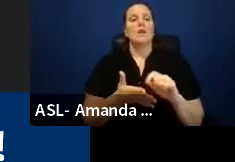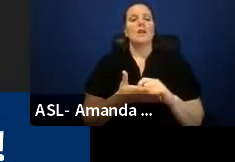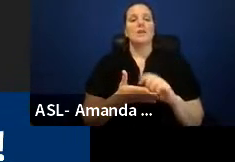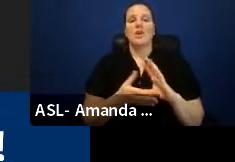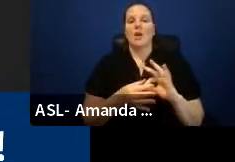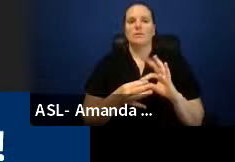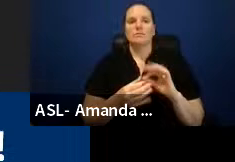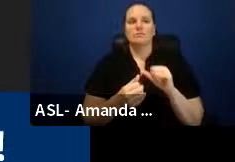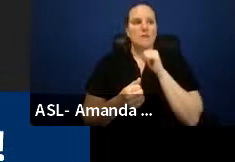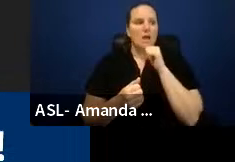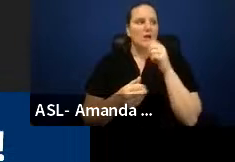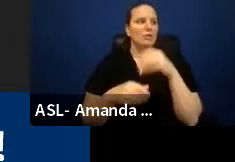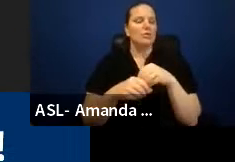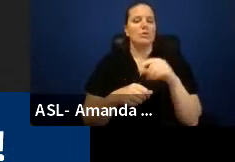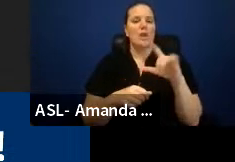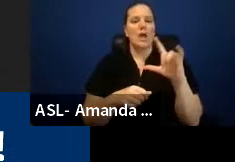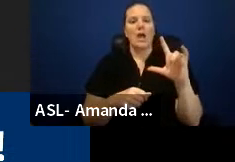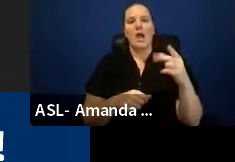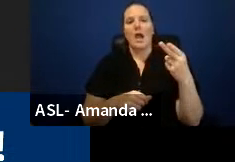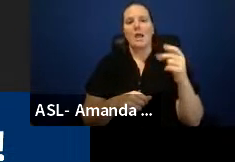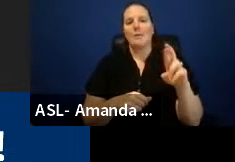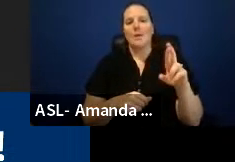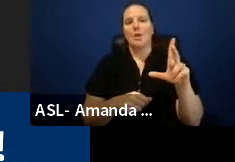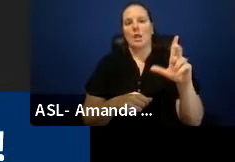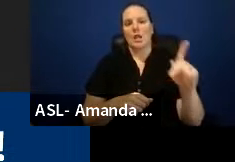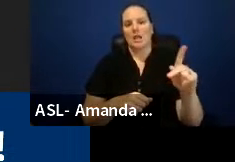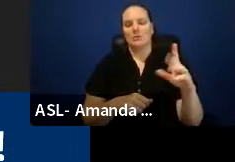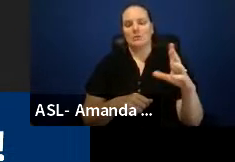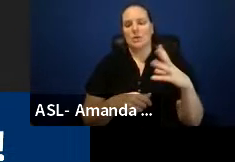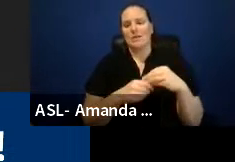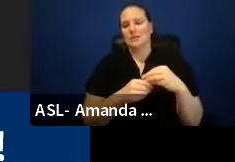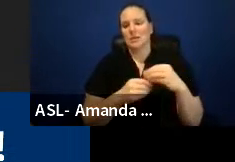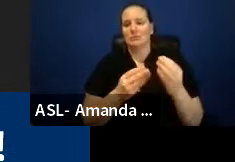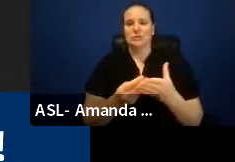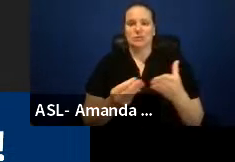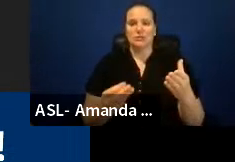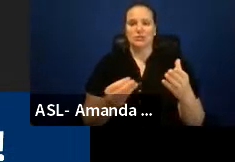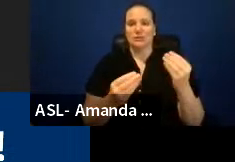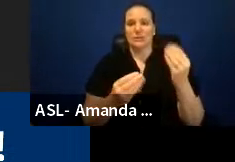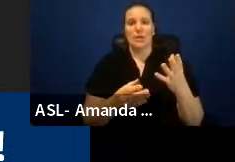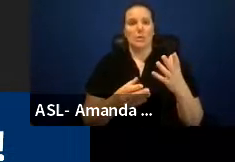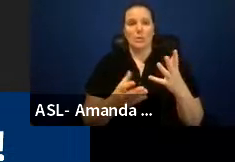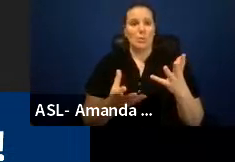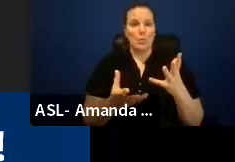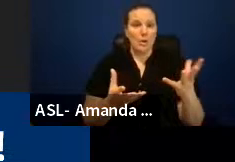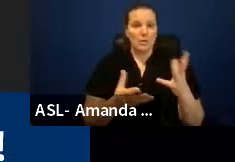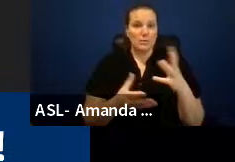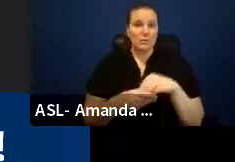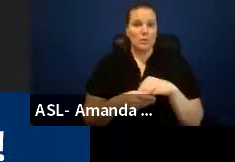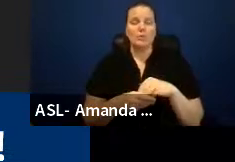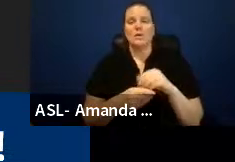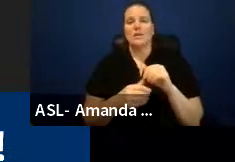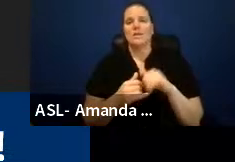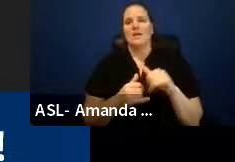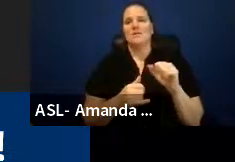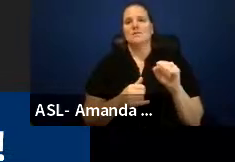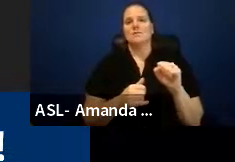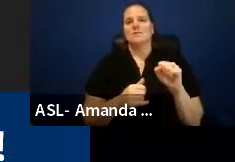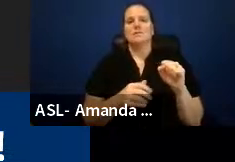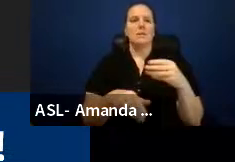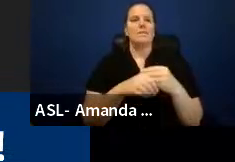any hyperlinks to outside materials or information. Any materials or information you wish to have considered should be included within the submitted